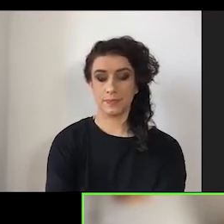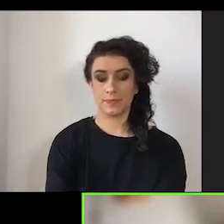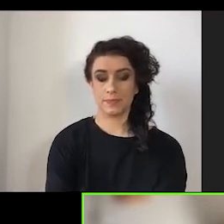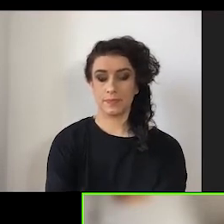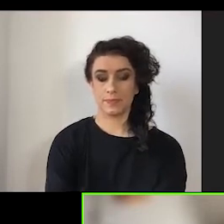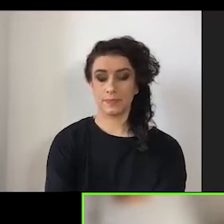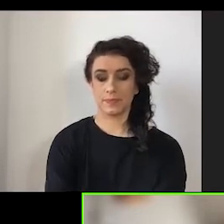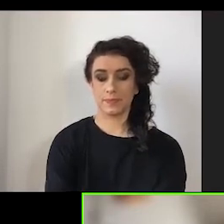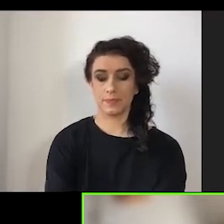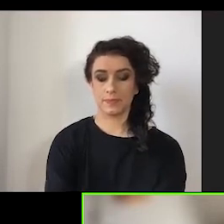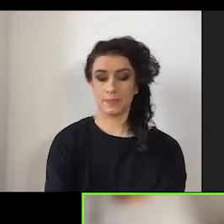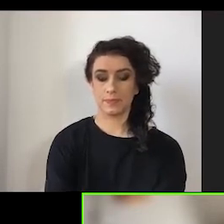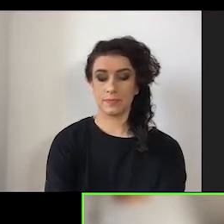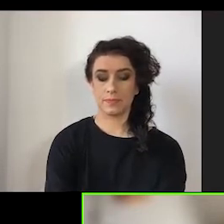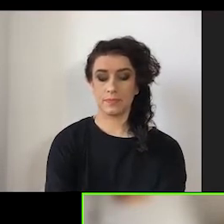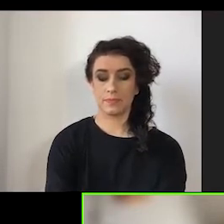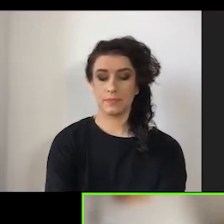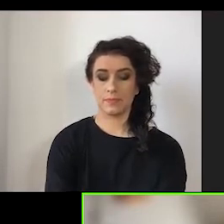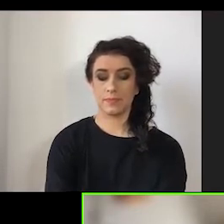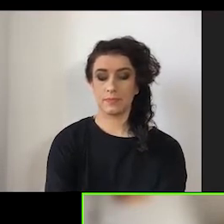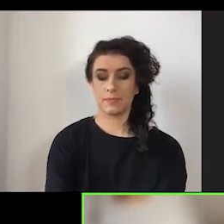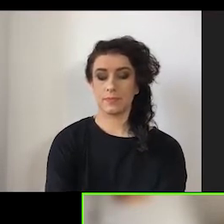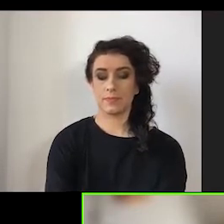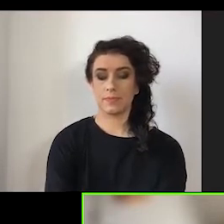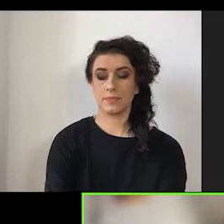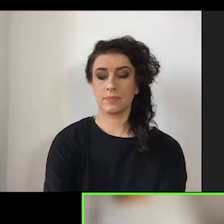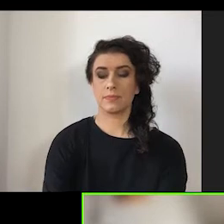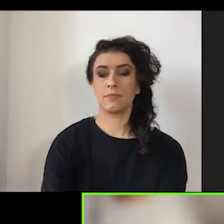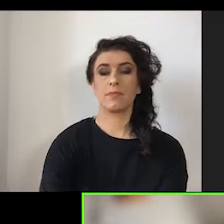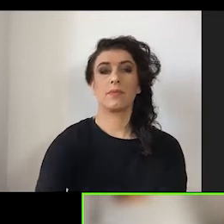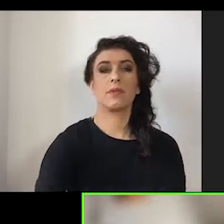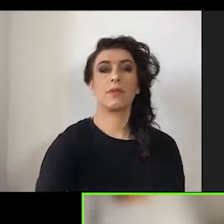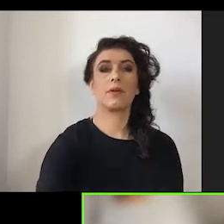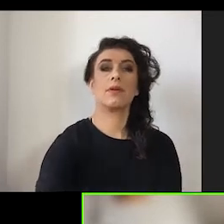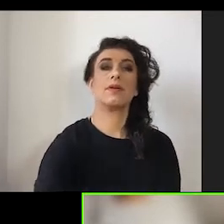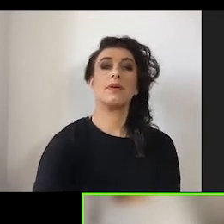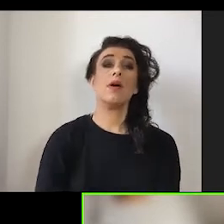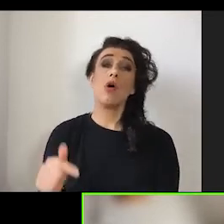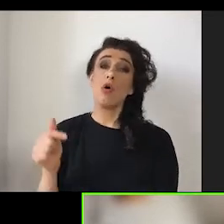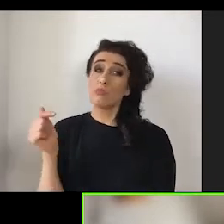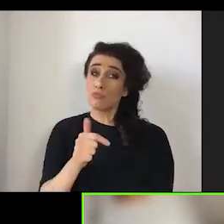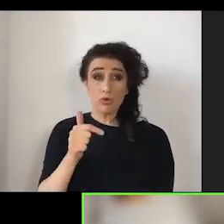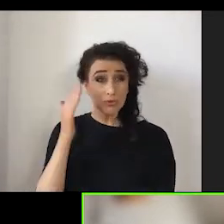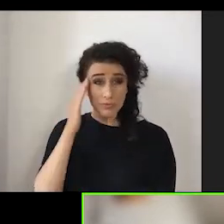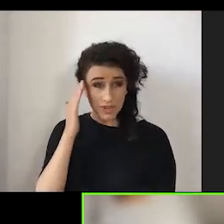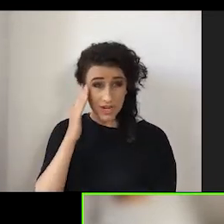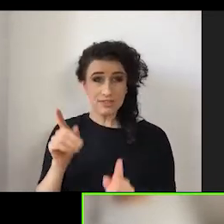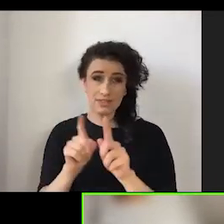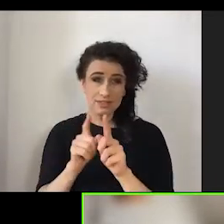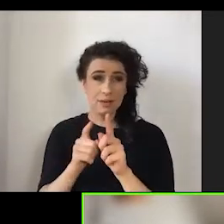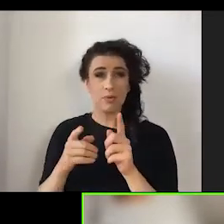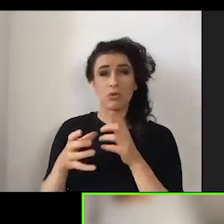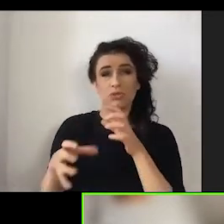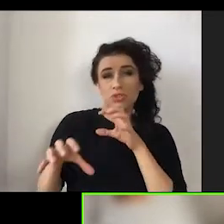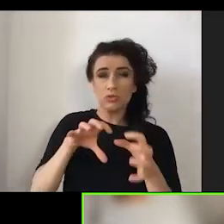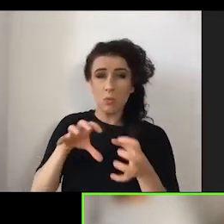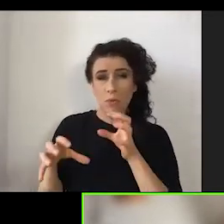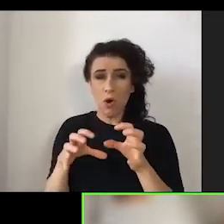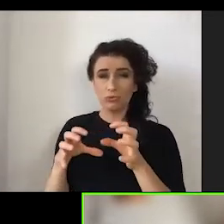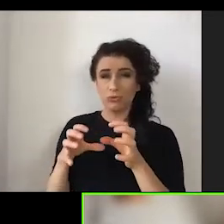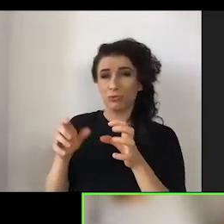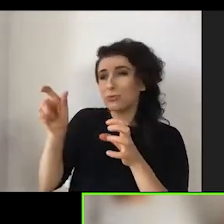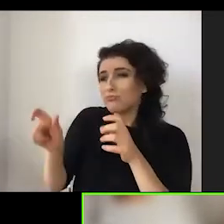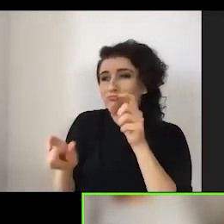with. You have to know, let's say, how many women are in there, how